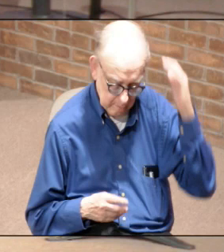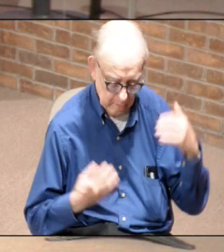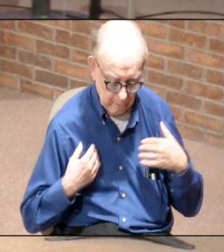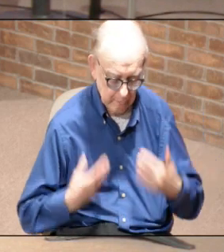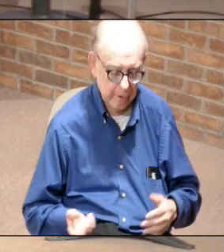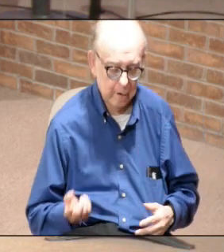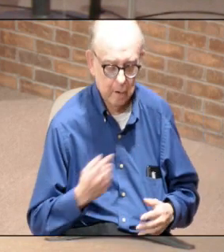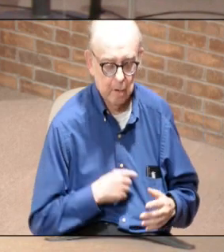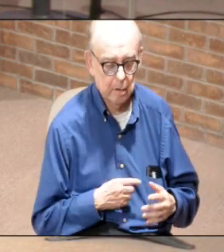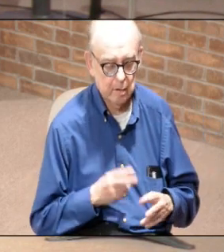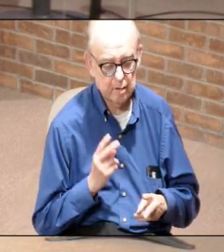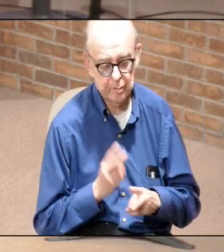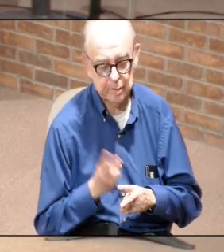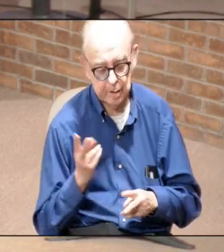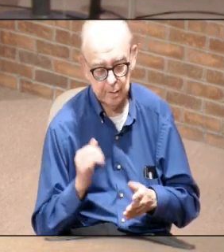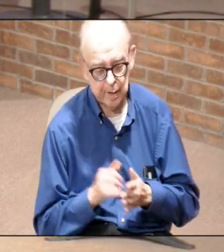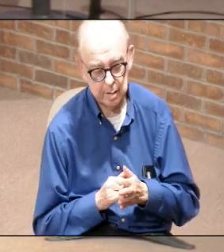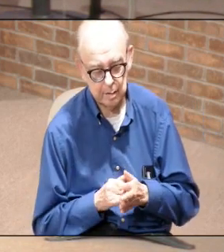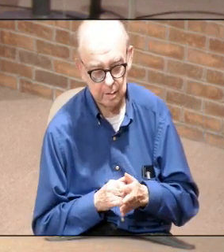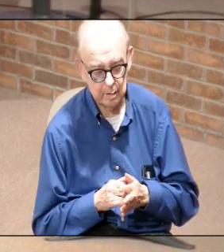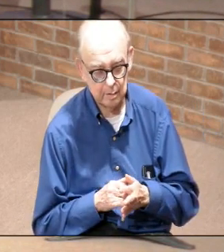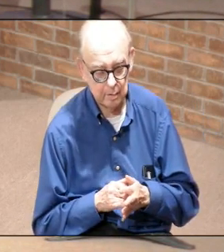up. I took care of that.